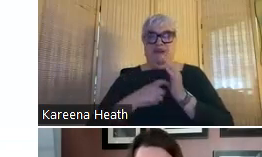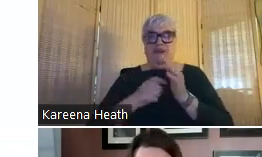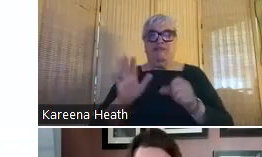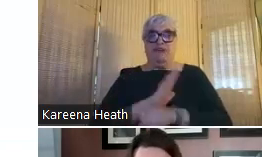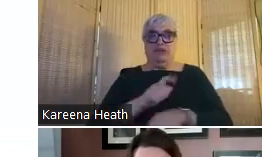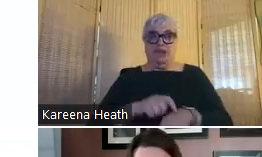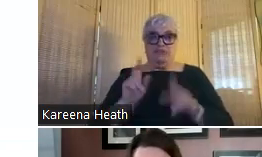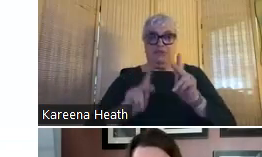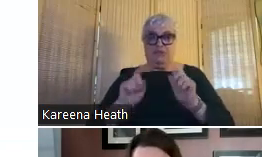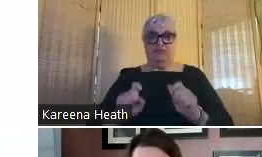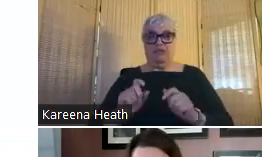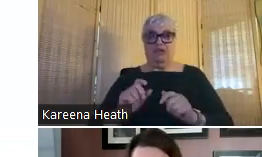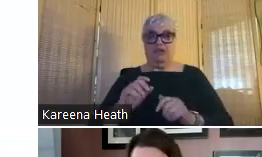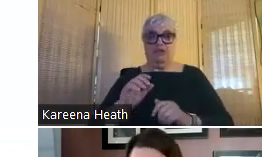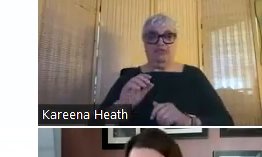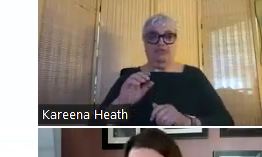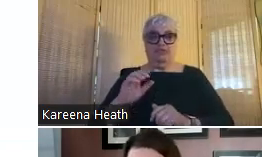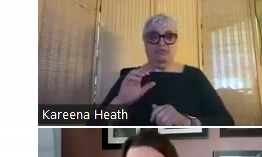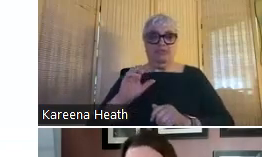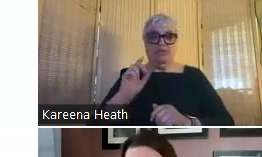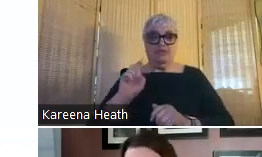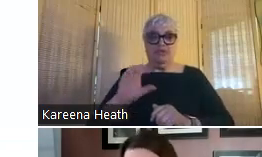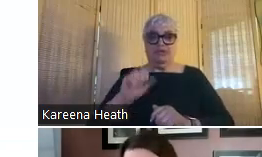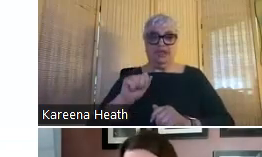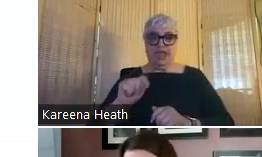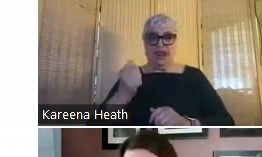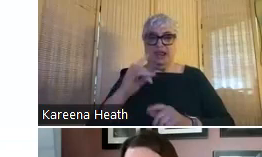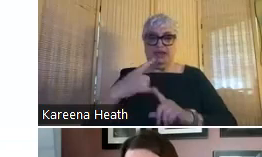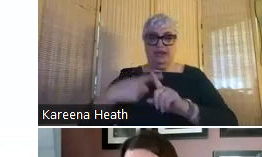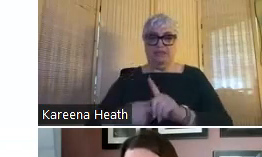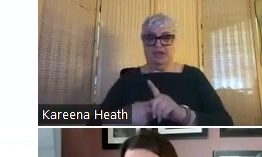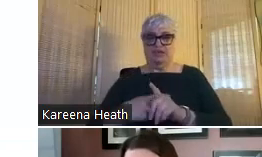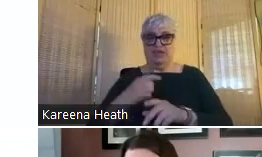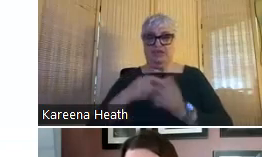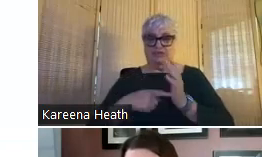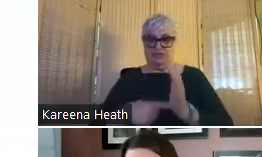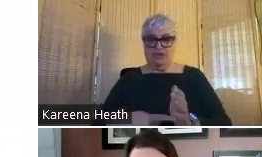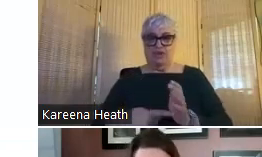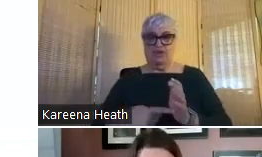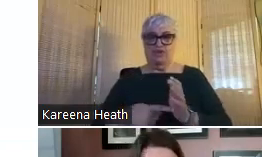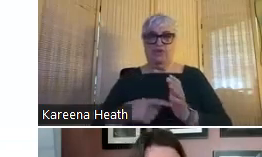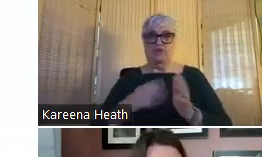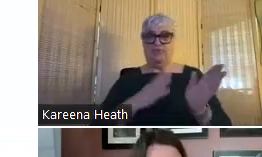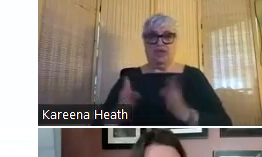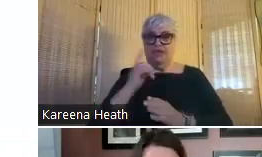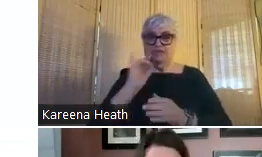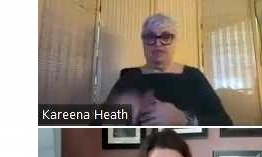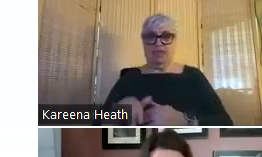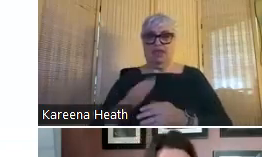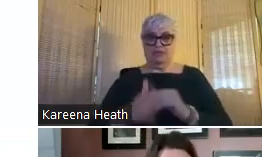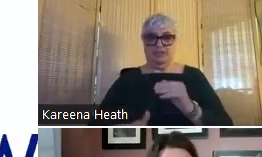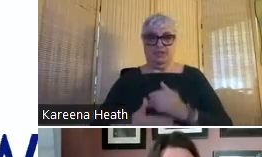personnel must achieve at least a CAT within 18 months of employment and to be able to demonstrate a plan for that